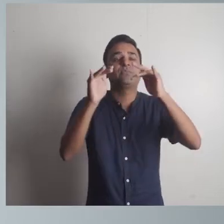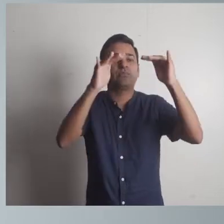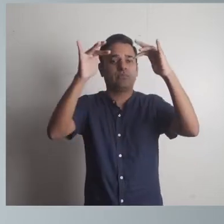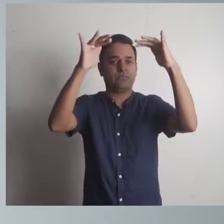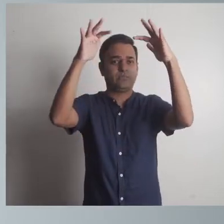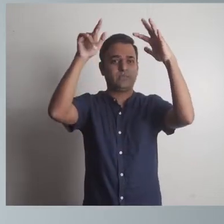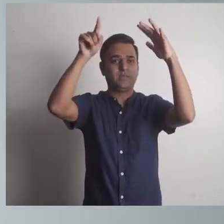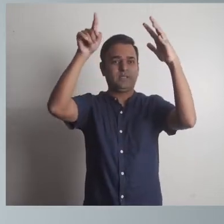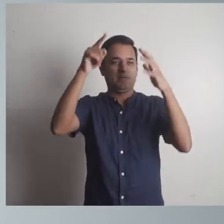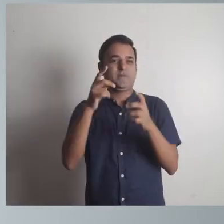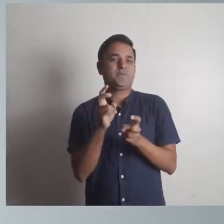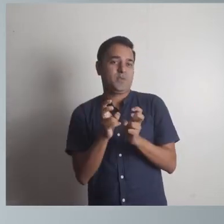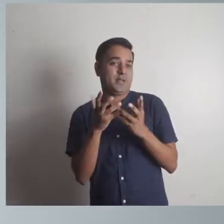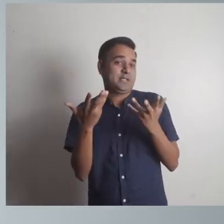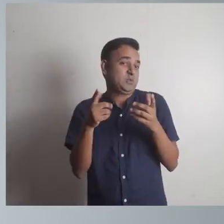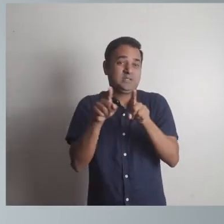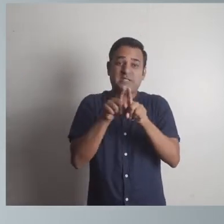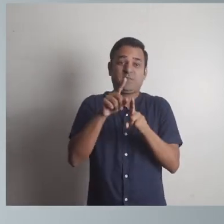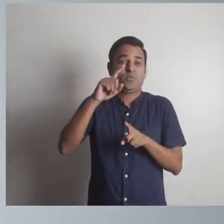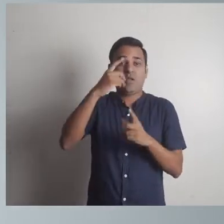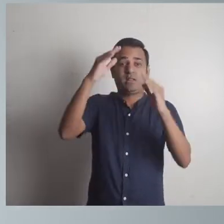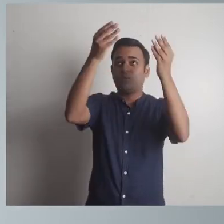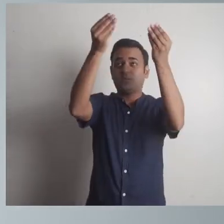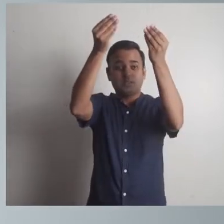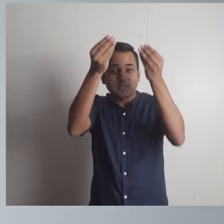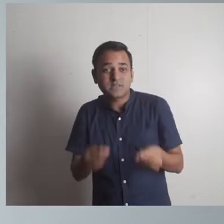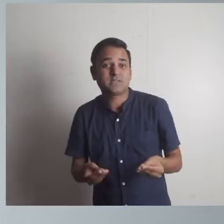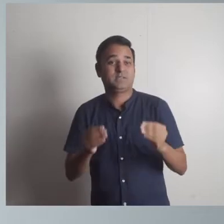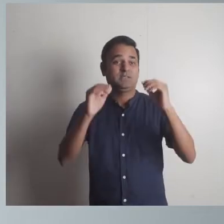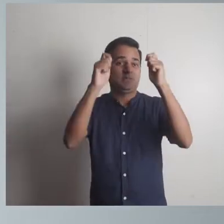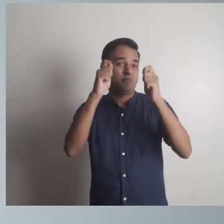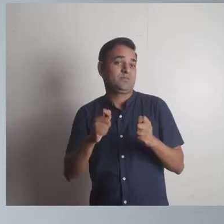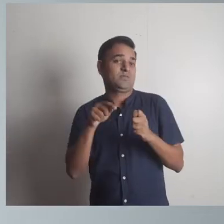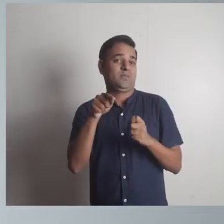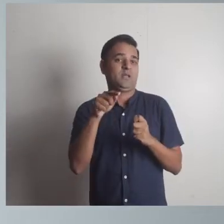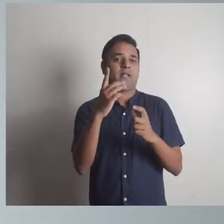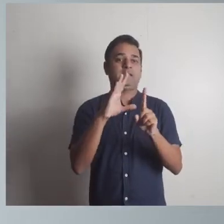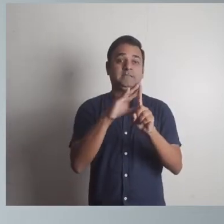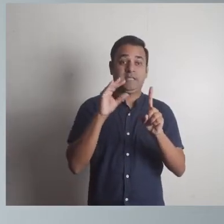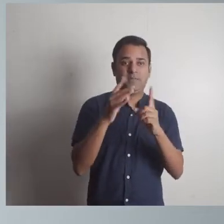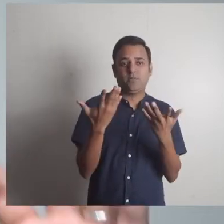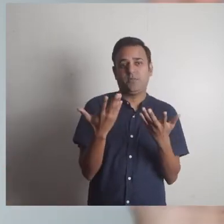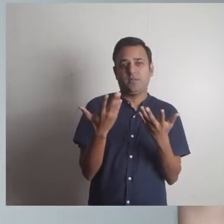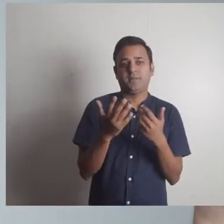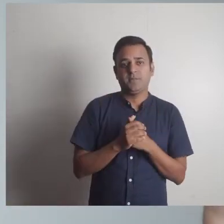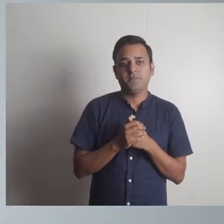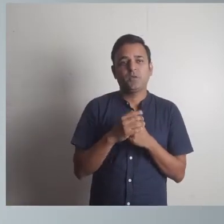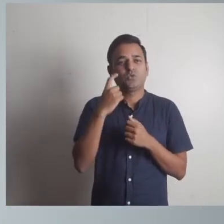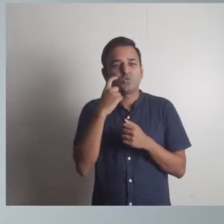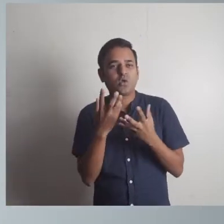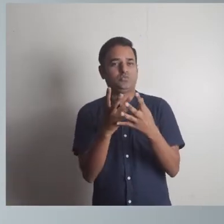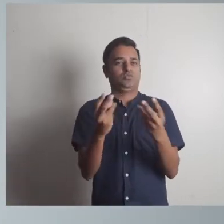call extraterritorial behavior of companies. So governments might say, okay, a Canadian government might